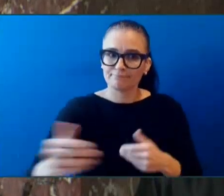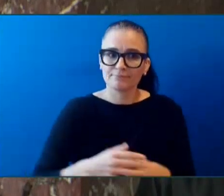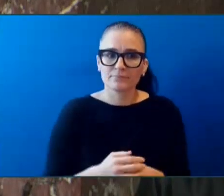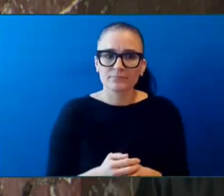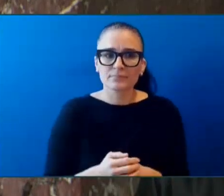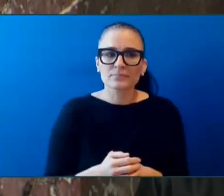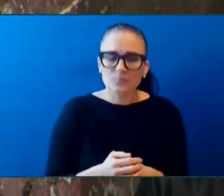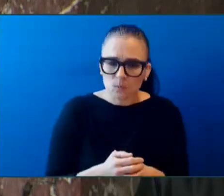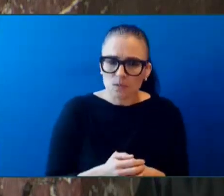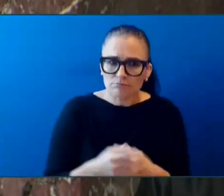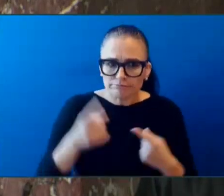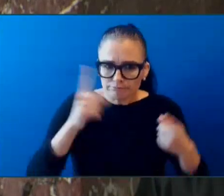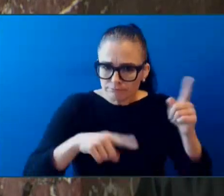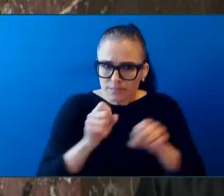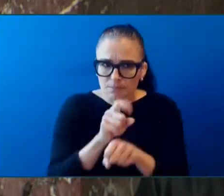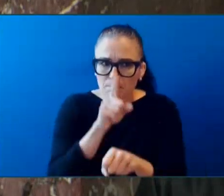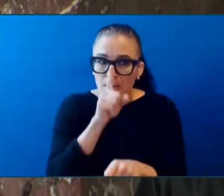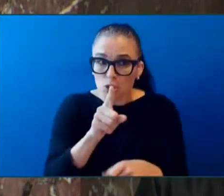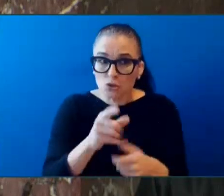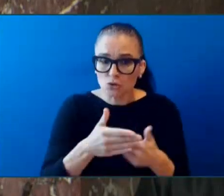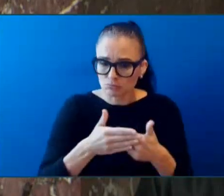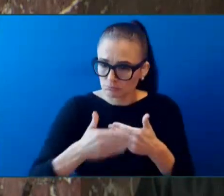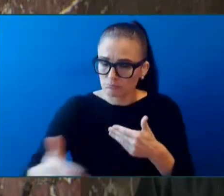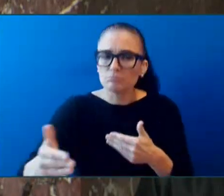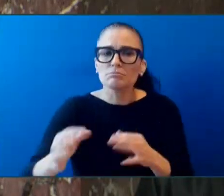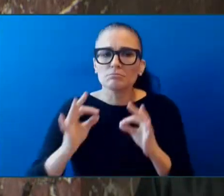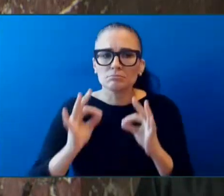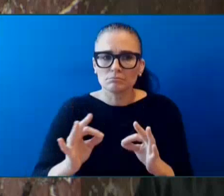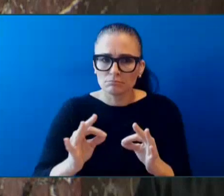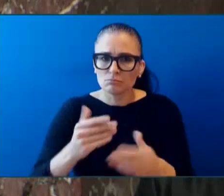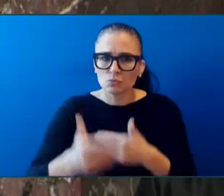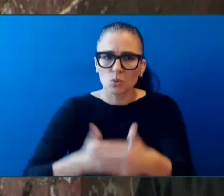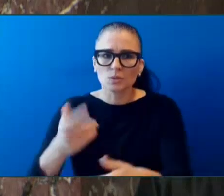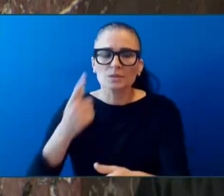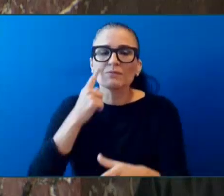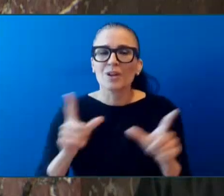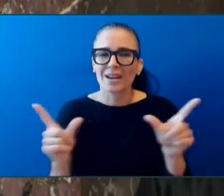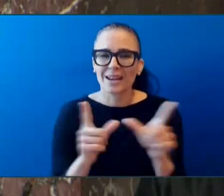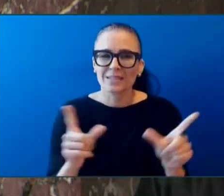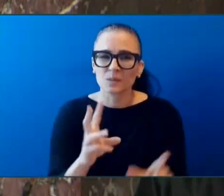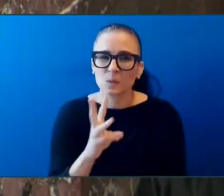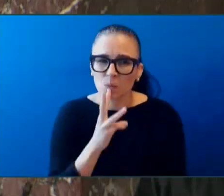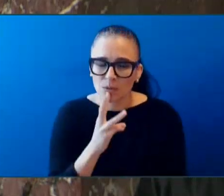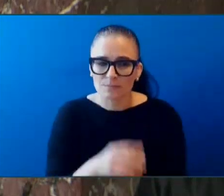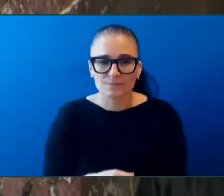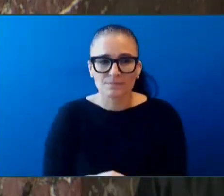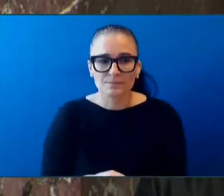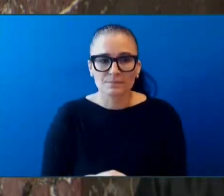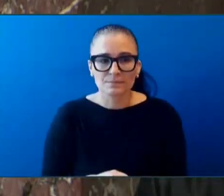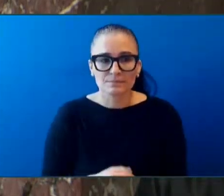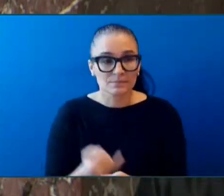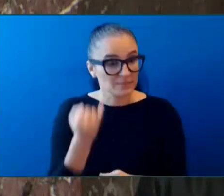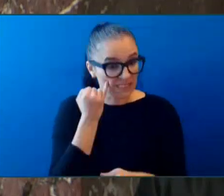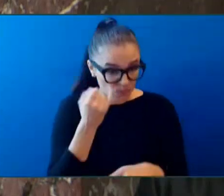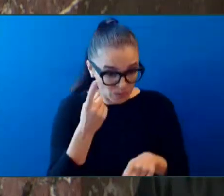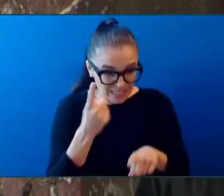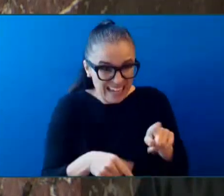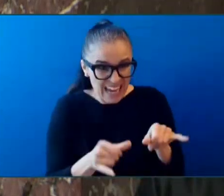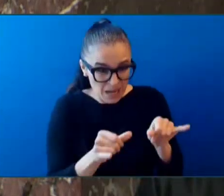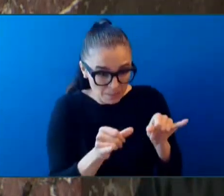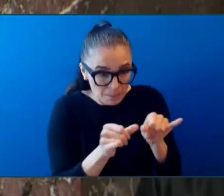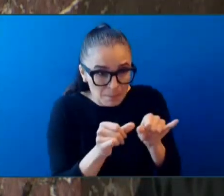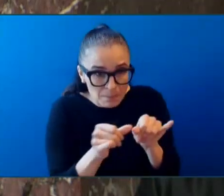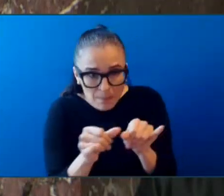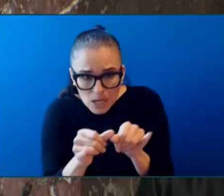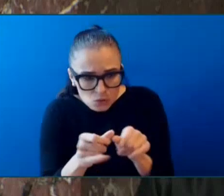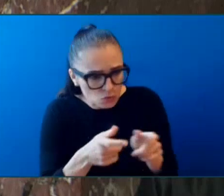we can't measure, then we can't manage. There remain some challenges that we are facing on directly. We are just doing our realignment of